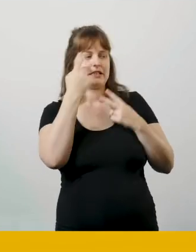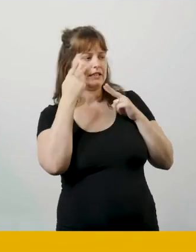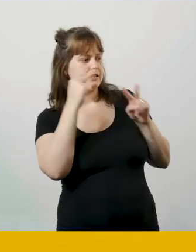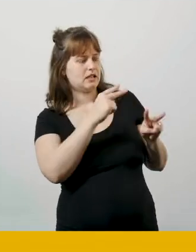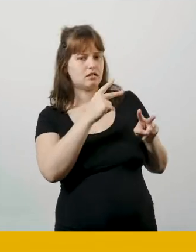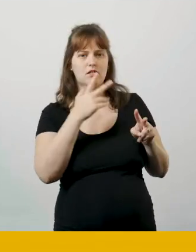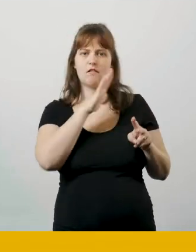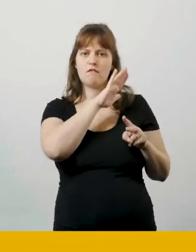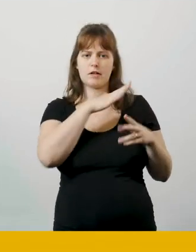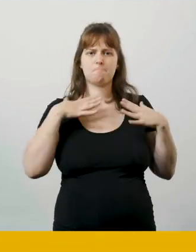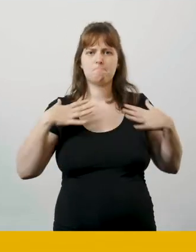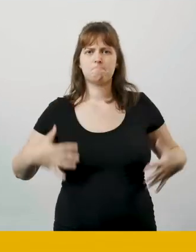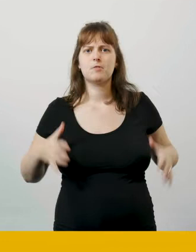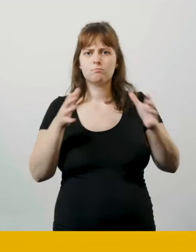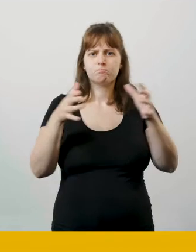human proportions.